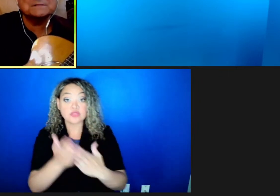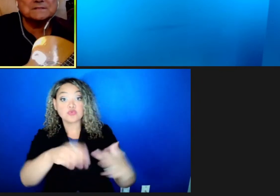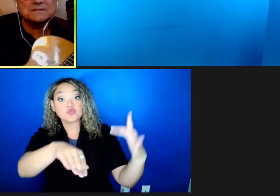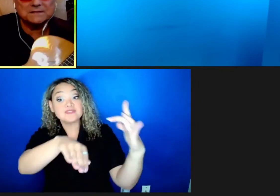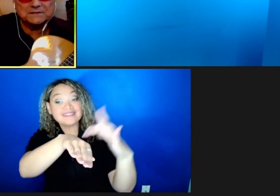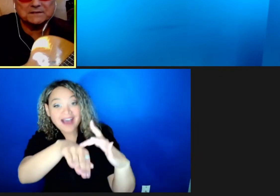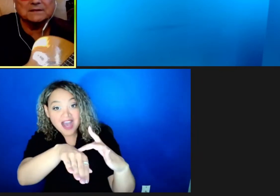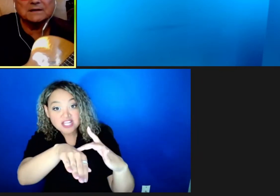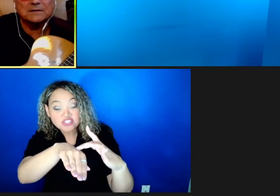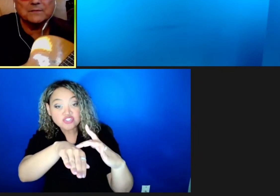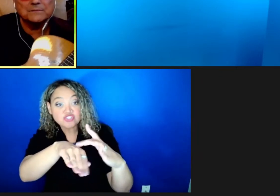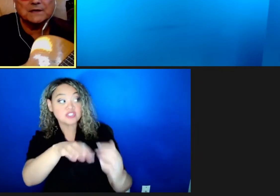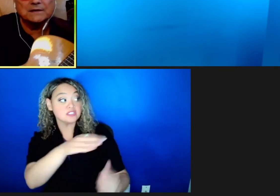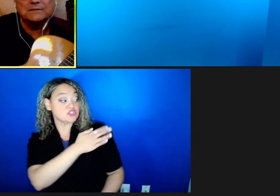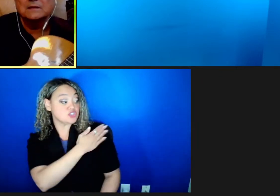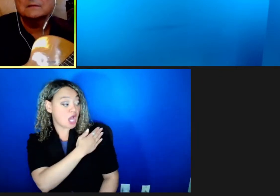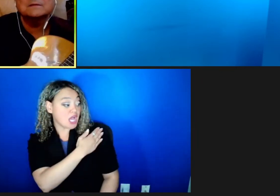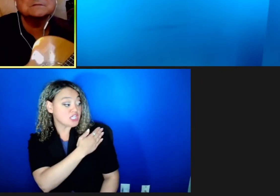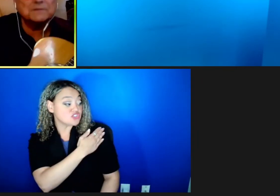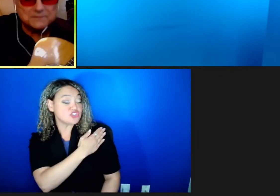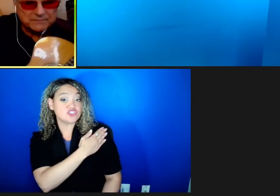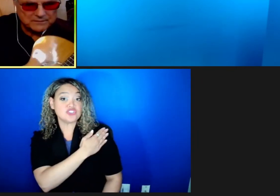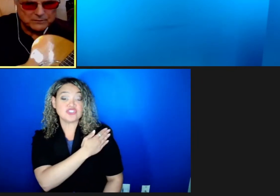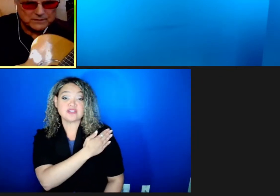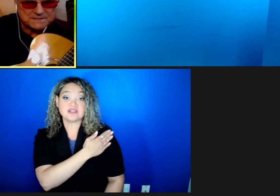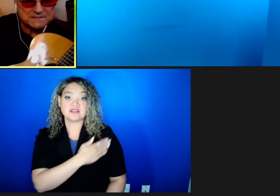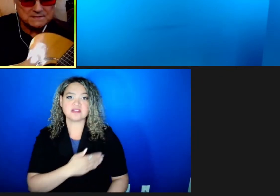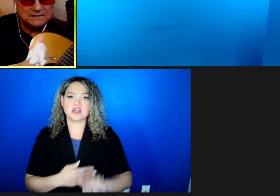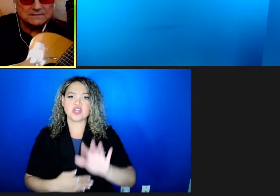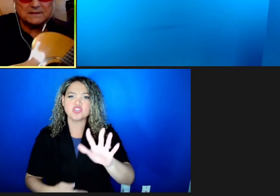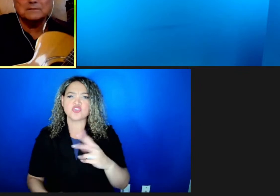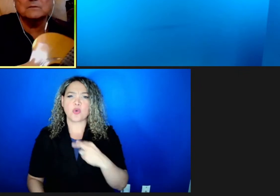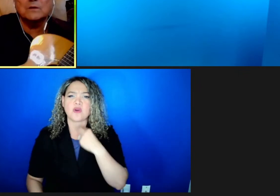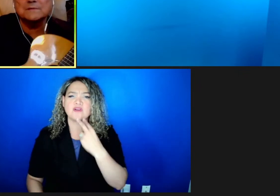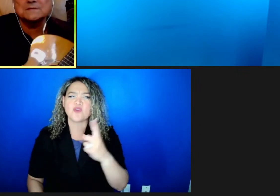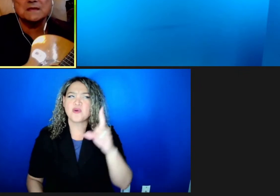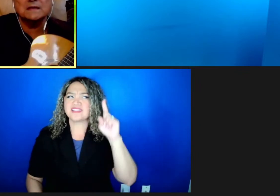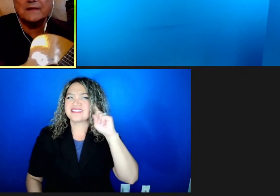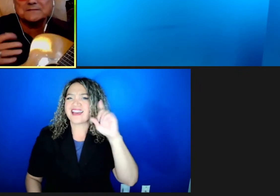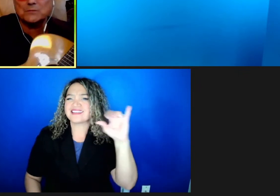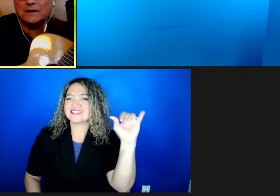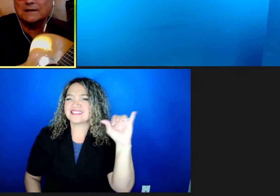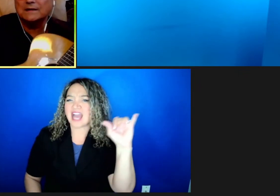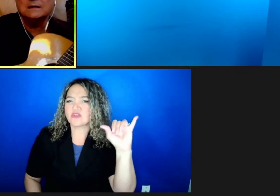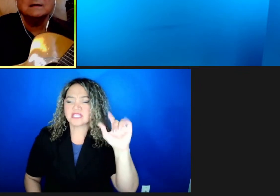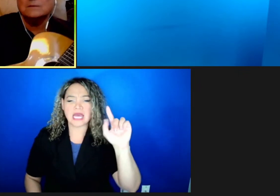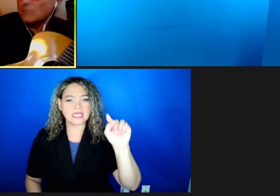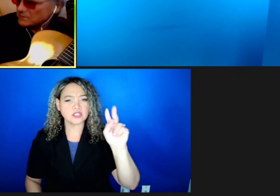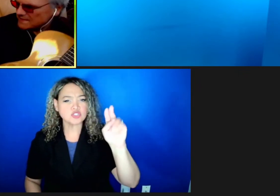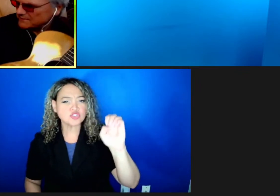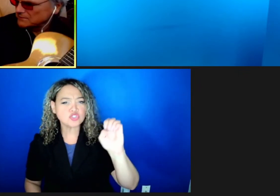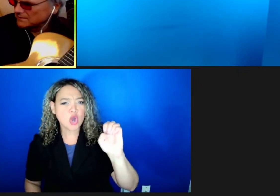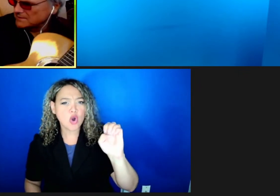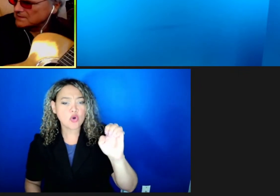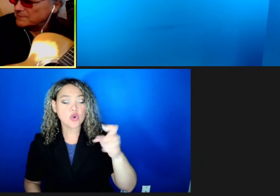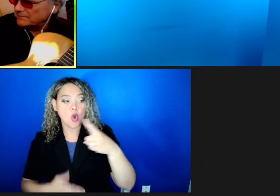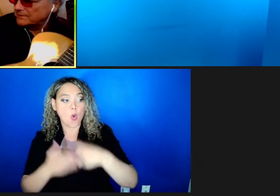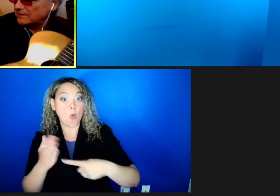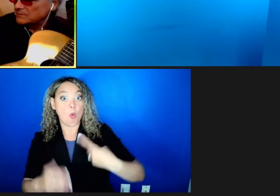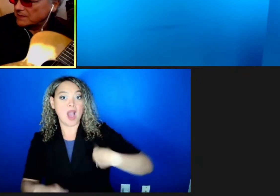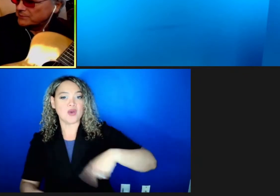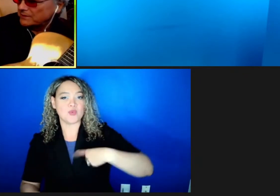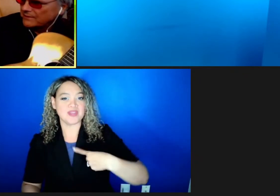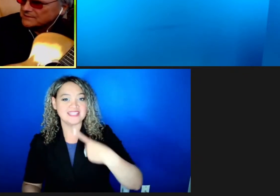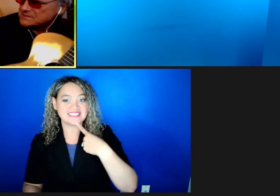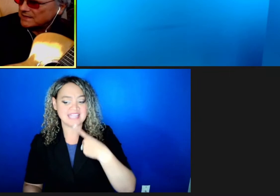up, just a touch can calm them down. Absolutely. The tone of our voice, Yes. not only what we say. And that's why, what was that you learned about